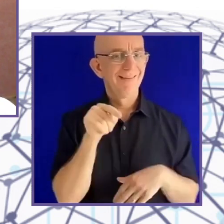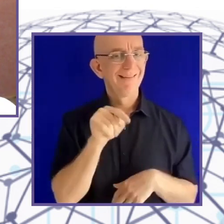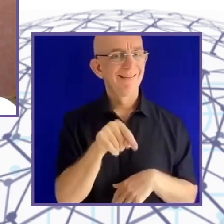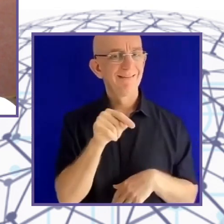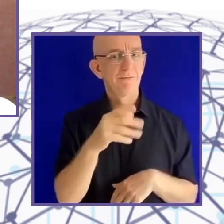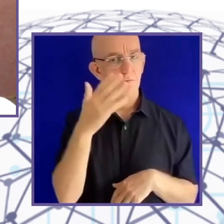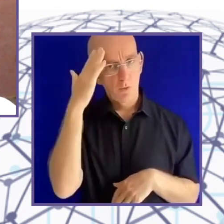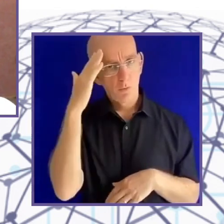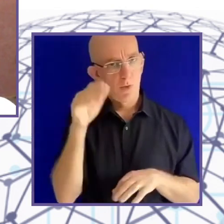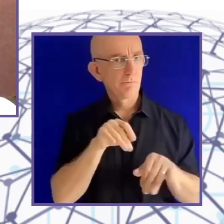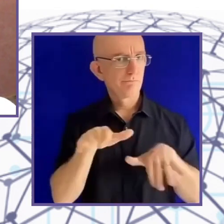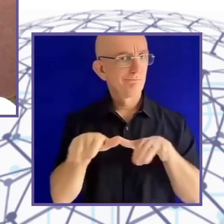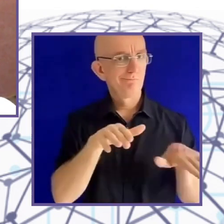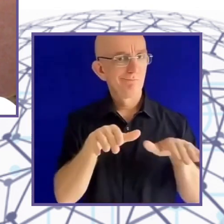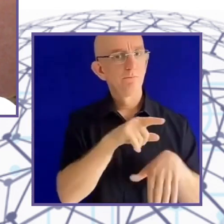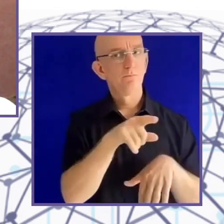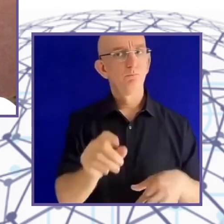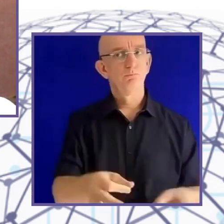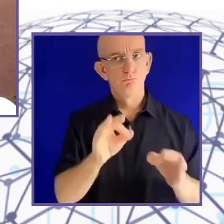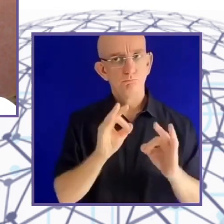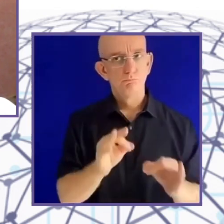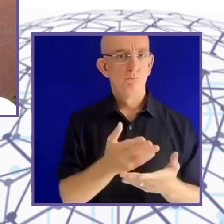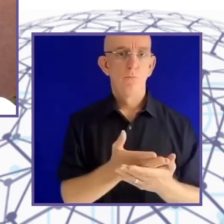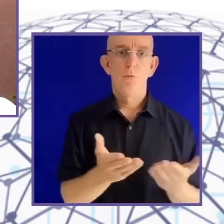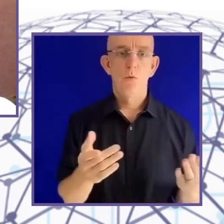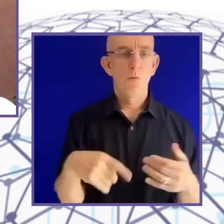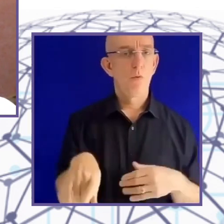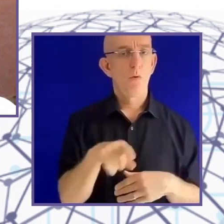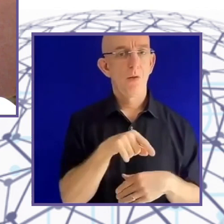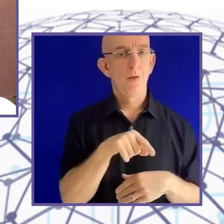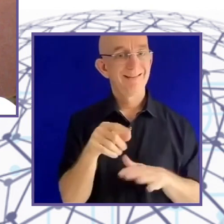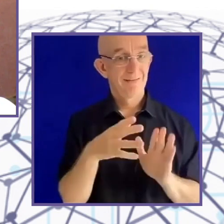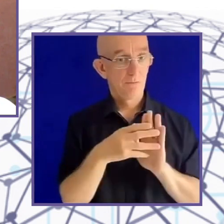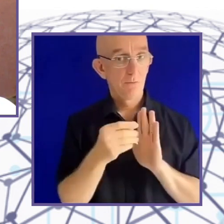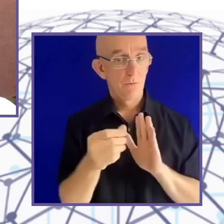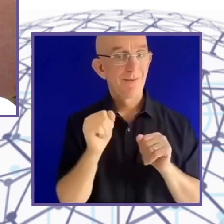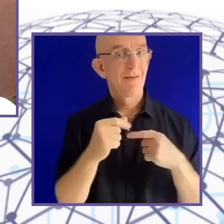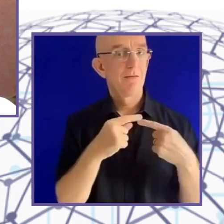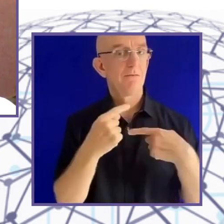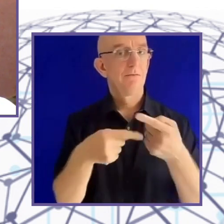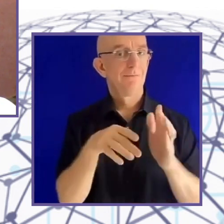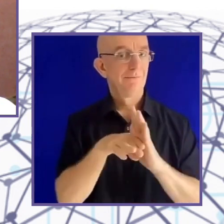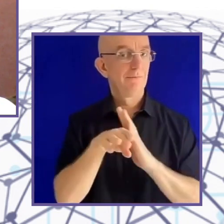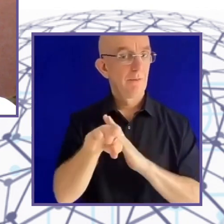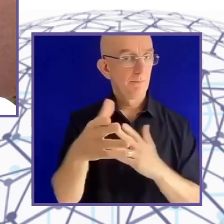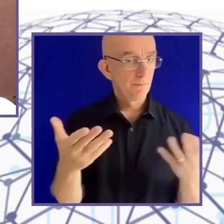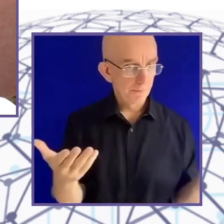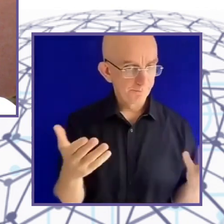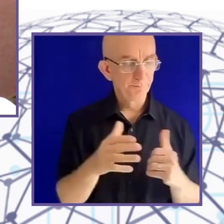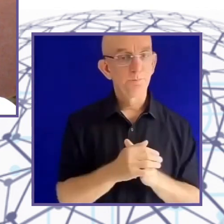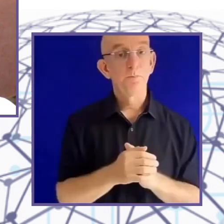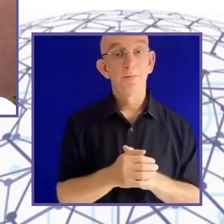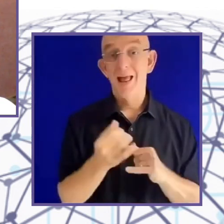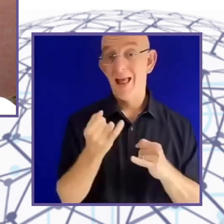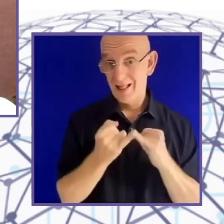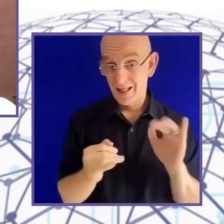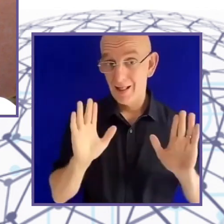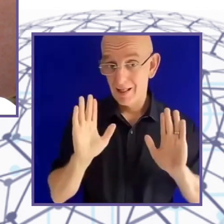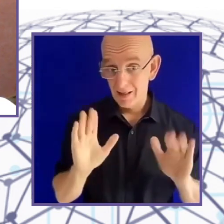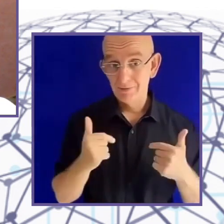finally, I think for me, the most important bit here is that we